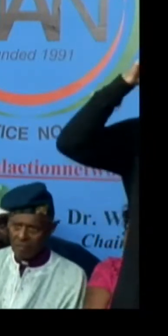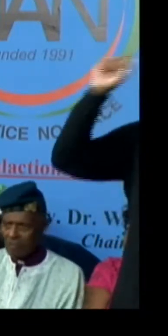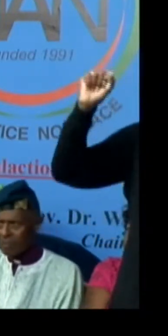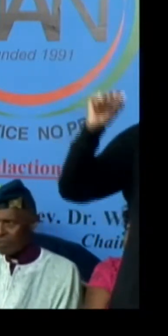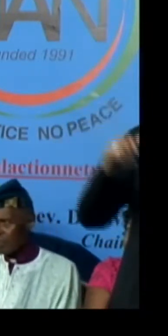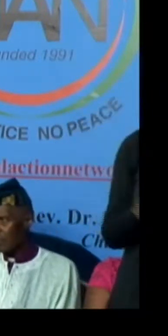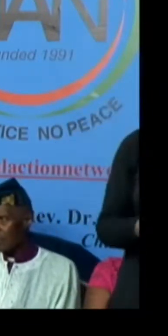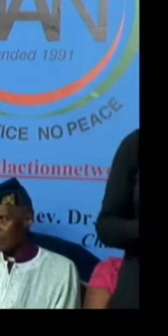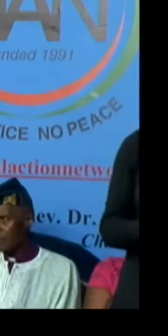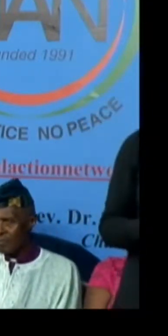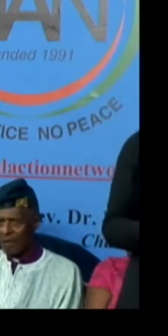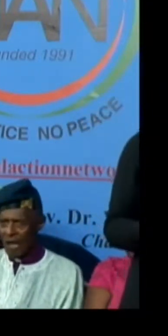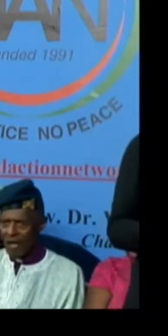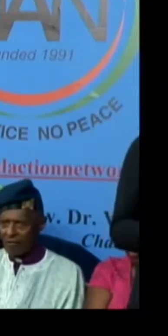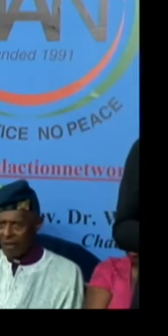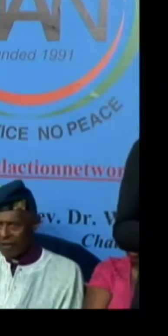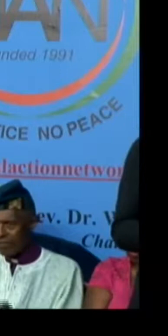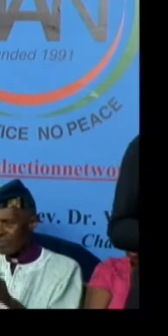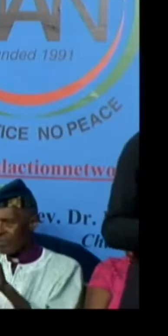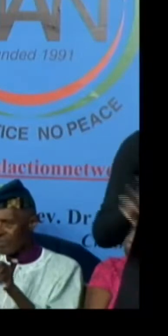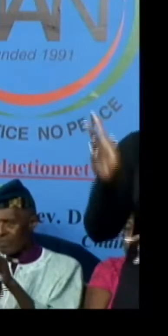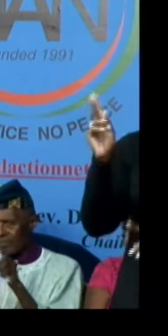fear don't dwell in the same place.